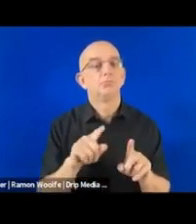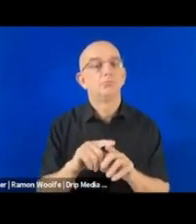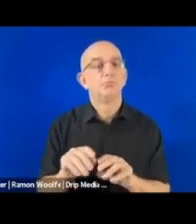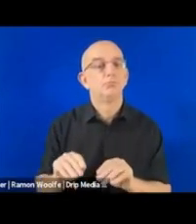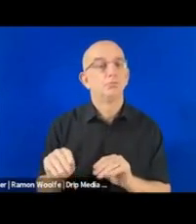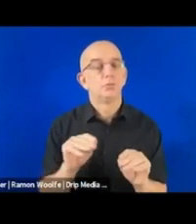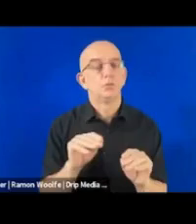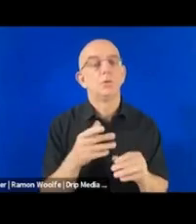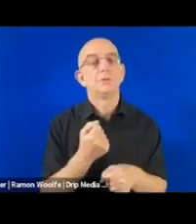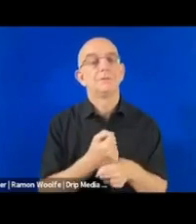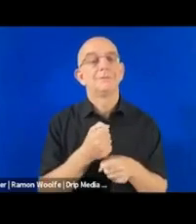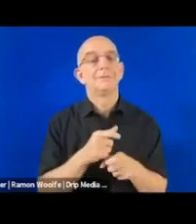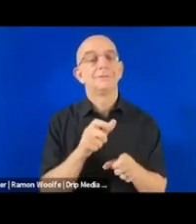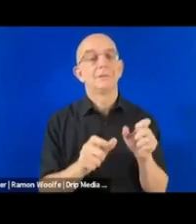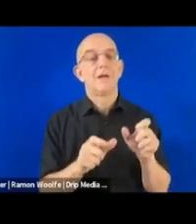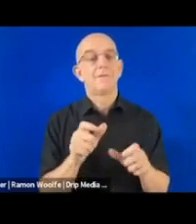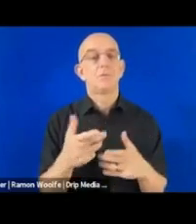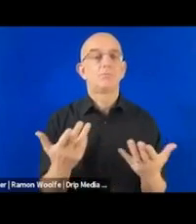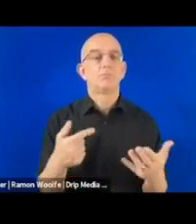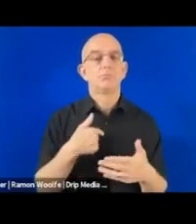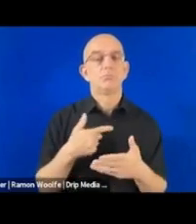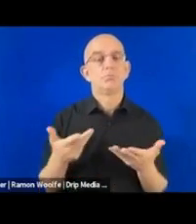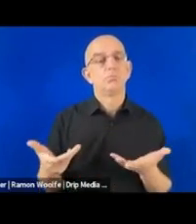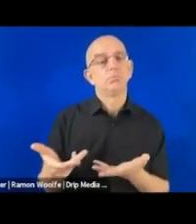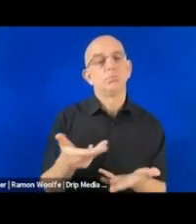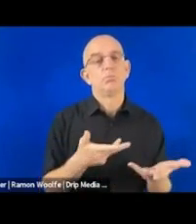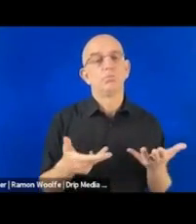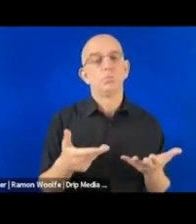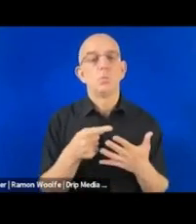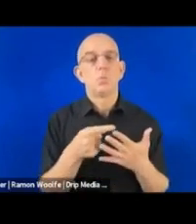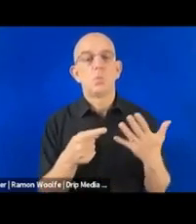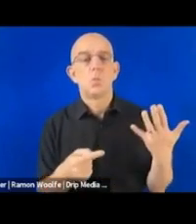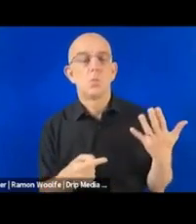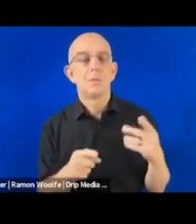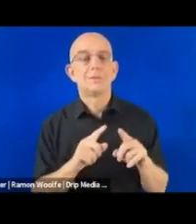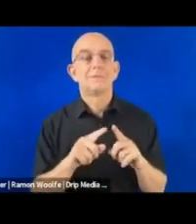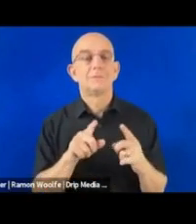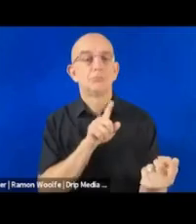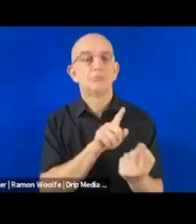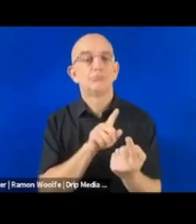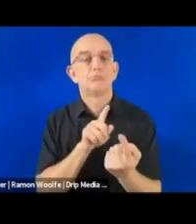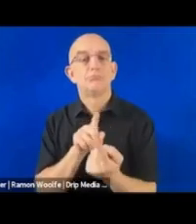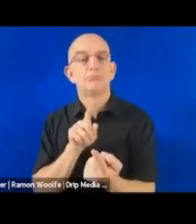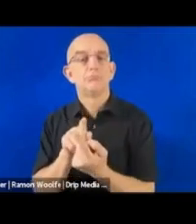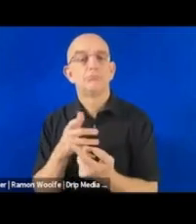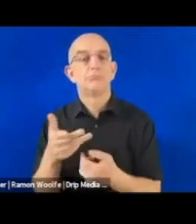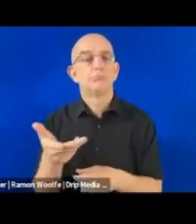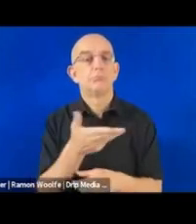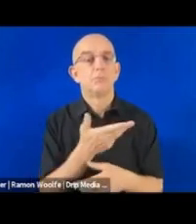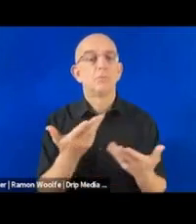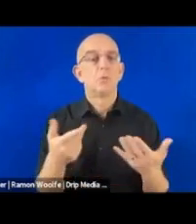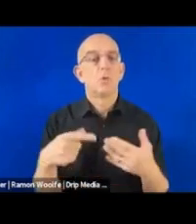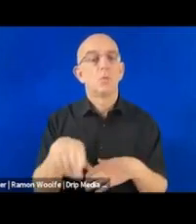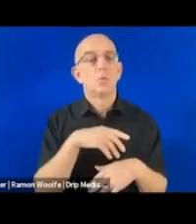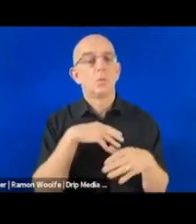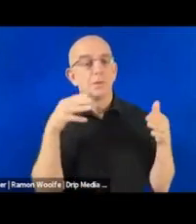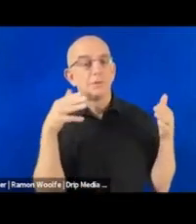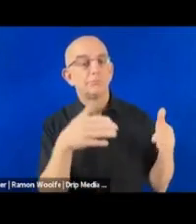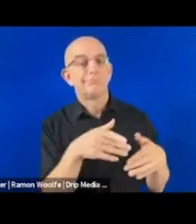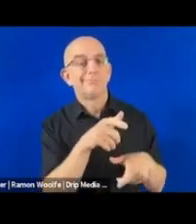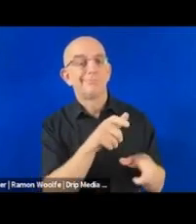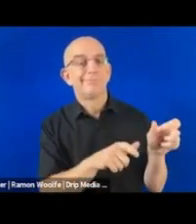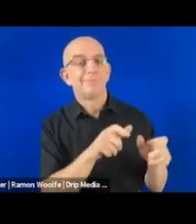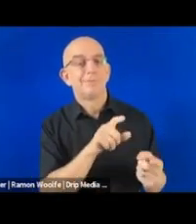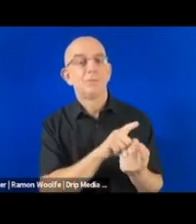Malawi, social protection leaders in Malawi who could respond to emerging needs. I think if we recall from the presentation of Felix, but